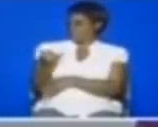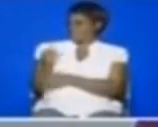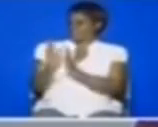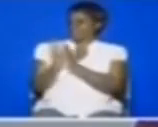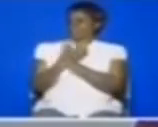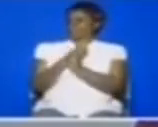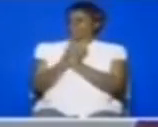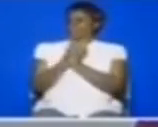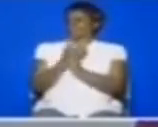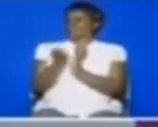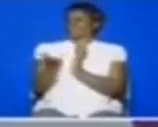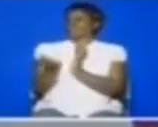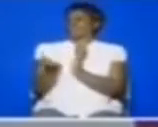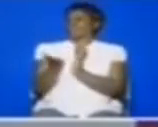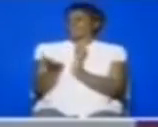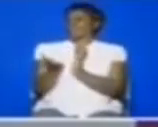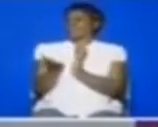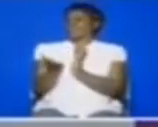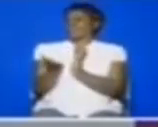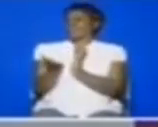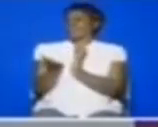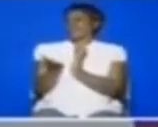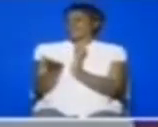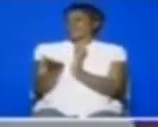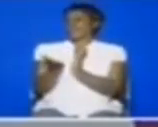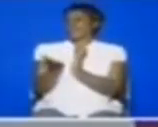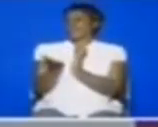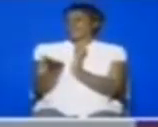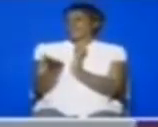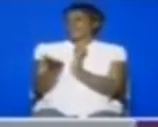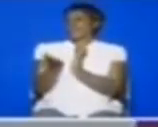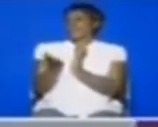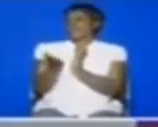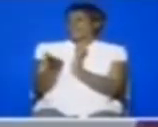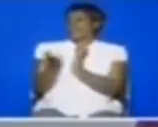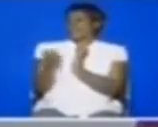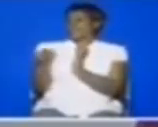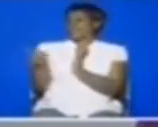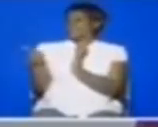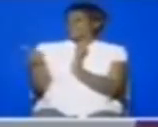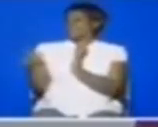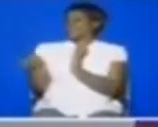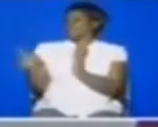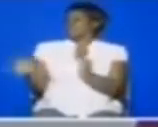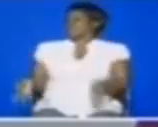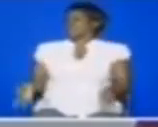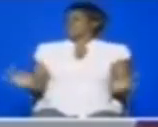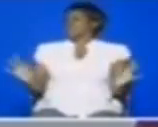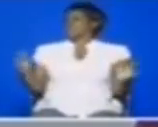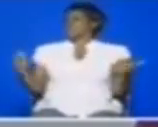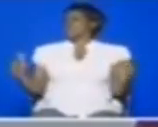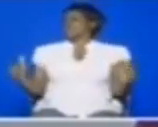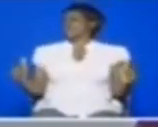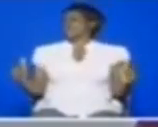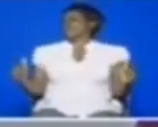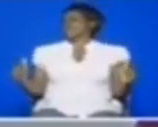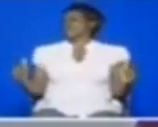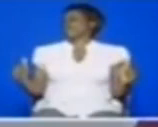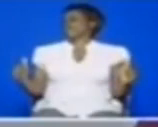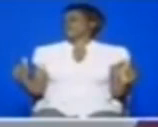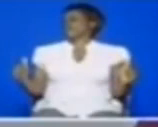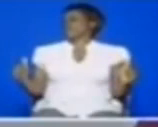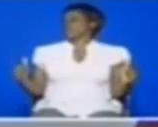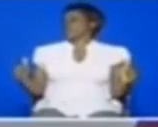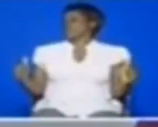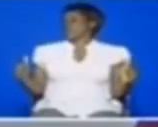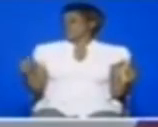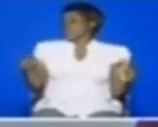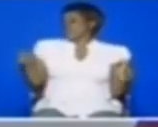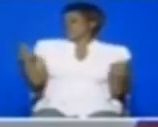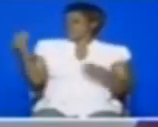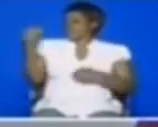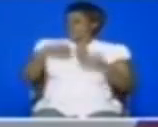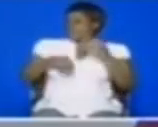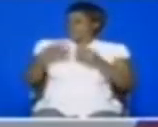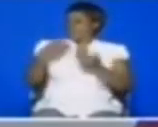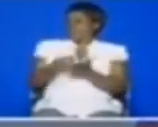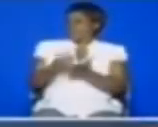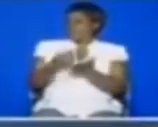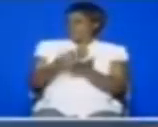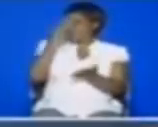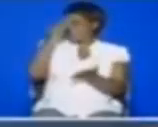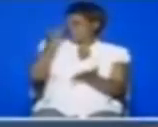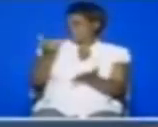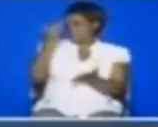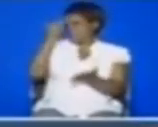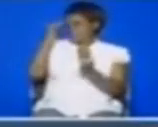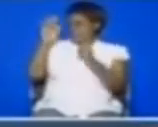articles, unfortunately, writing that, you know, Esther Passaris has even gone broke. So what is the thinking behind, you know, raising money